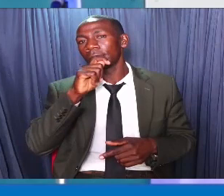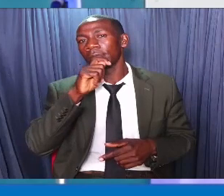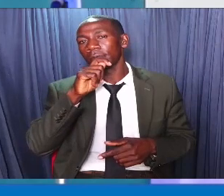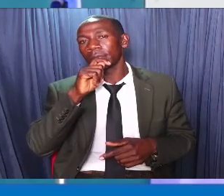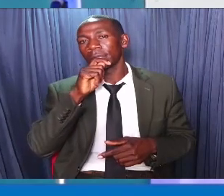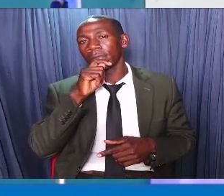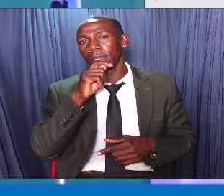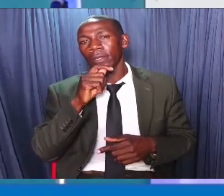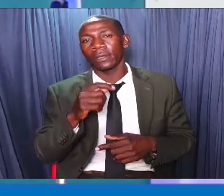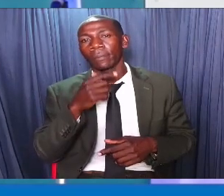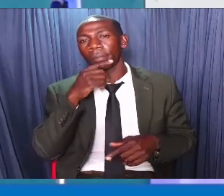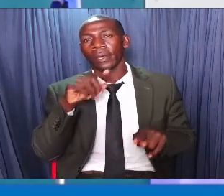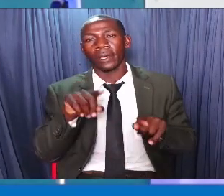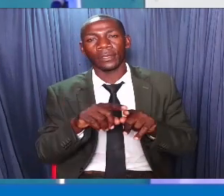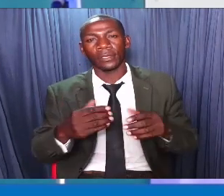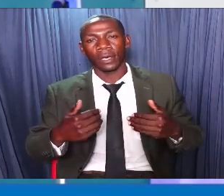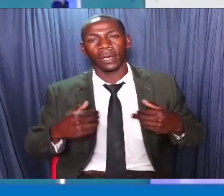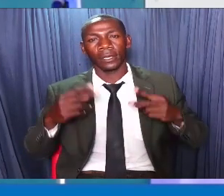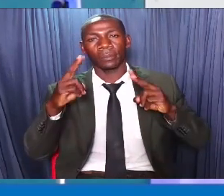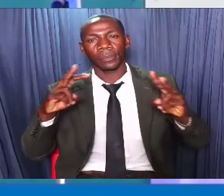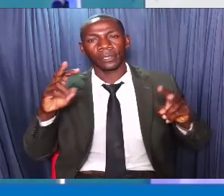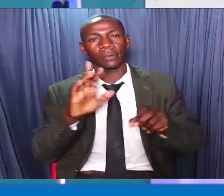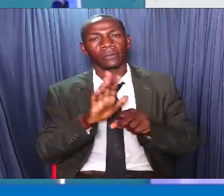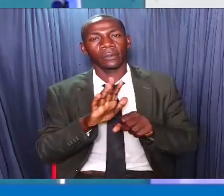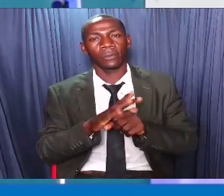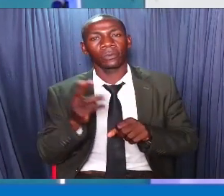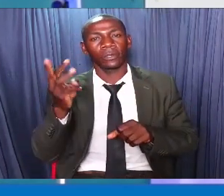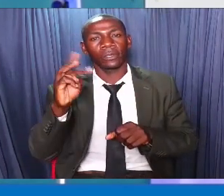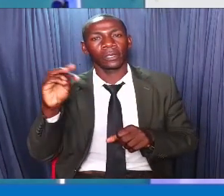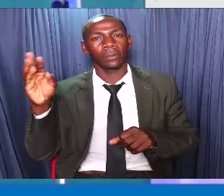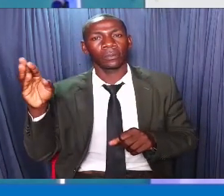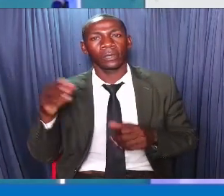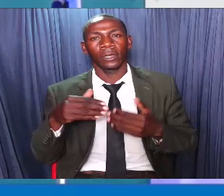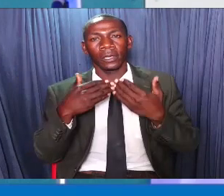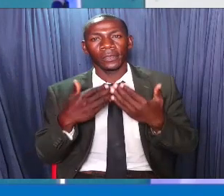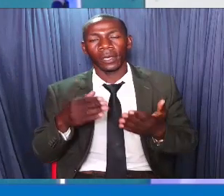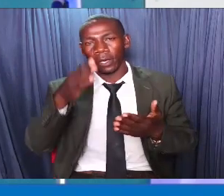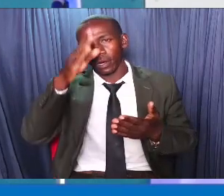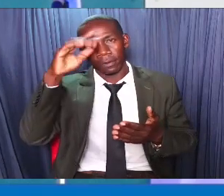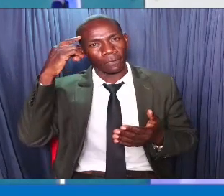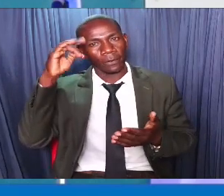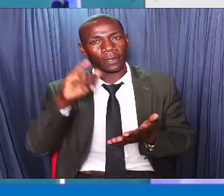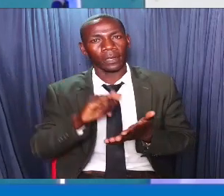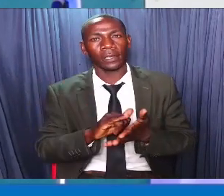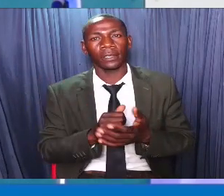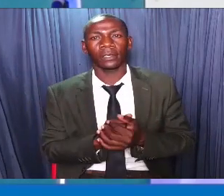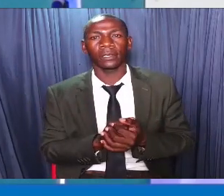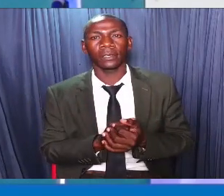wapendwa walikuwa na amani sana. And brethren had a lot of peace with them. Nashukuru Mungu kwa hayo. I thank God for